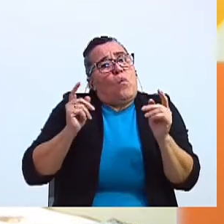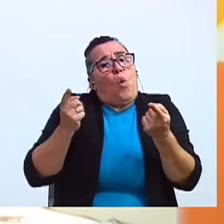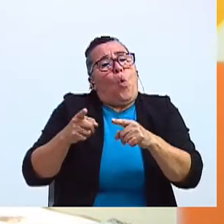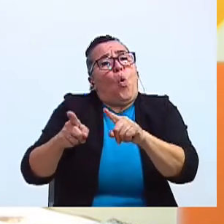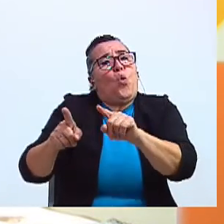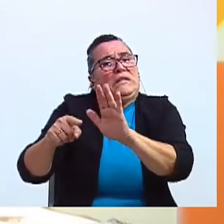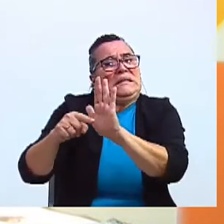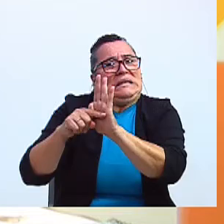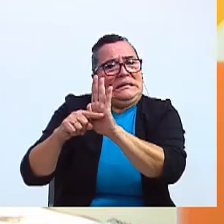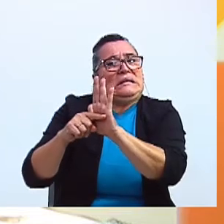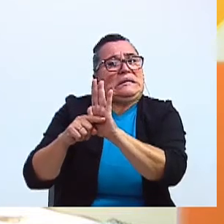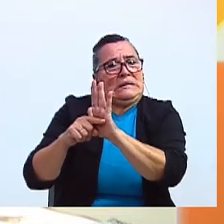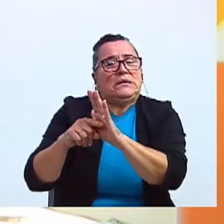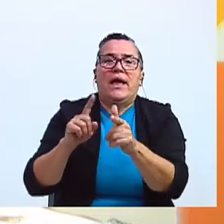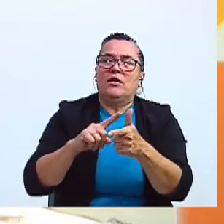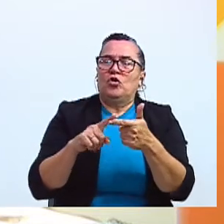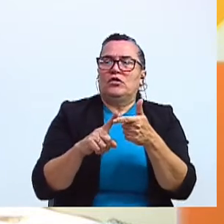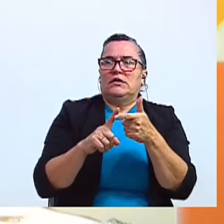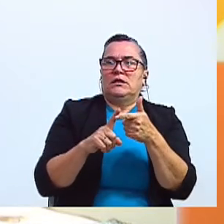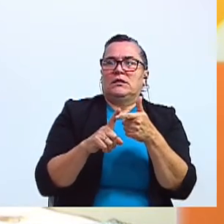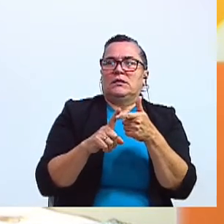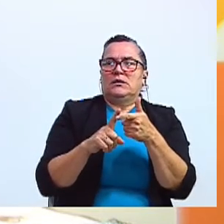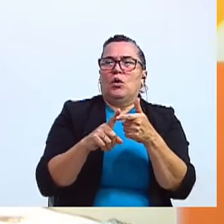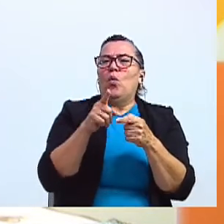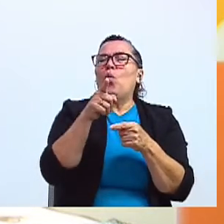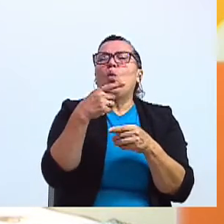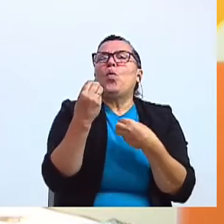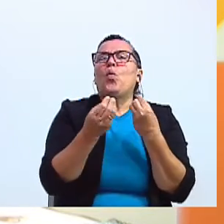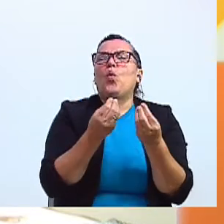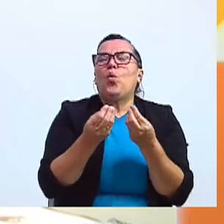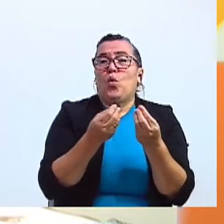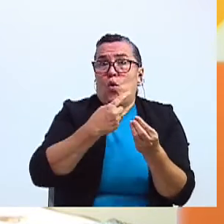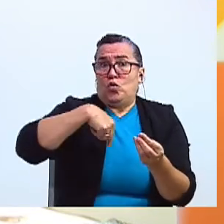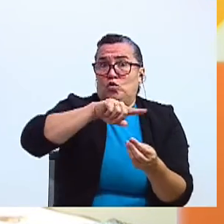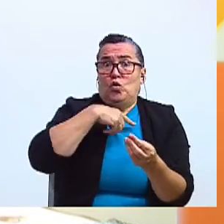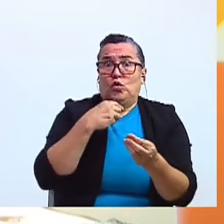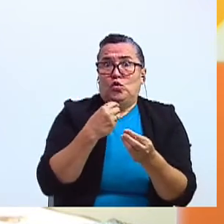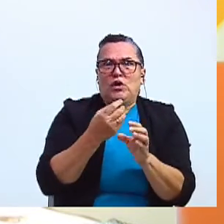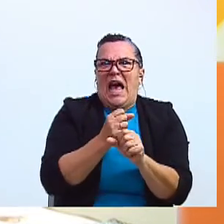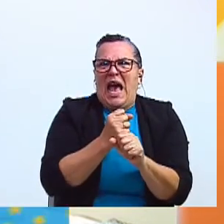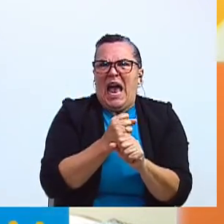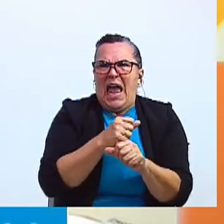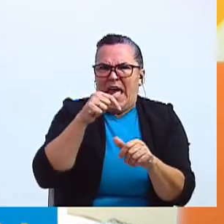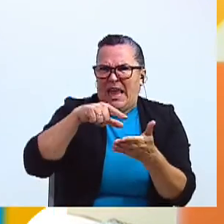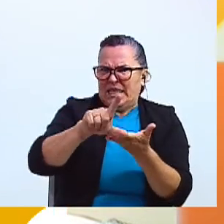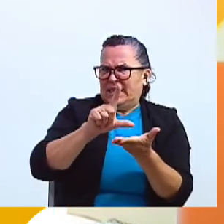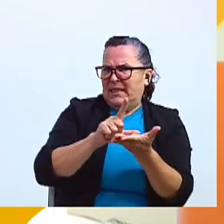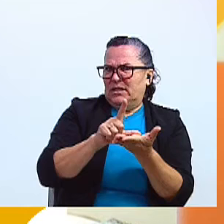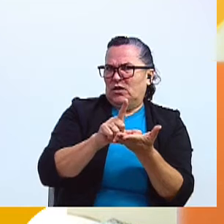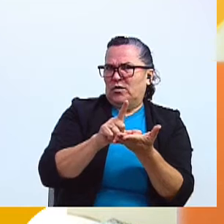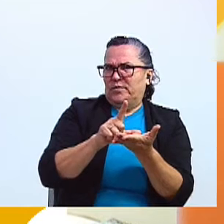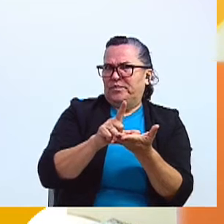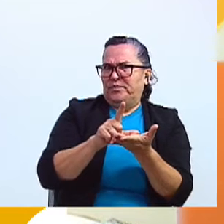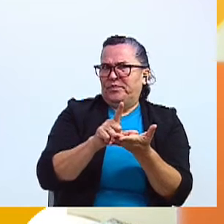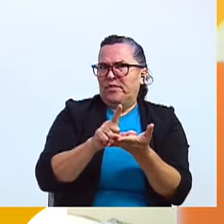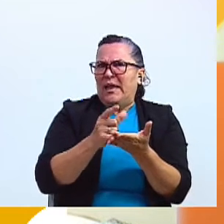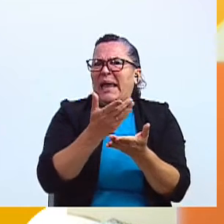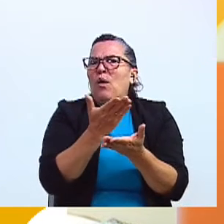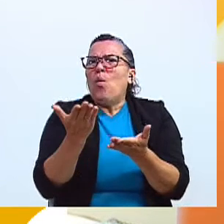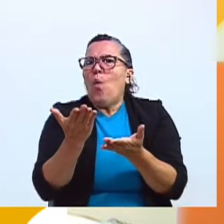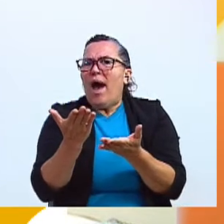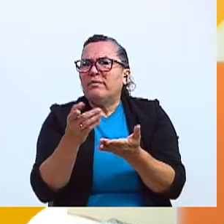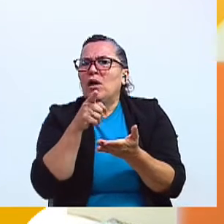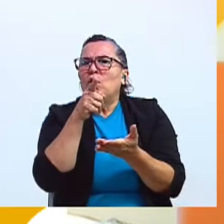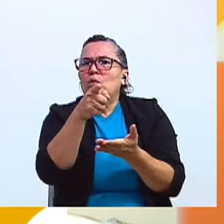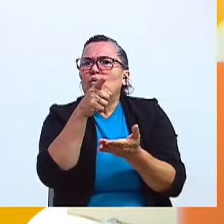consequences or things. So, what do we have to do in this lesson? What do you have